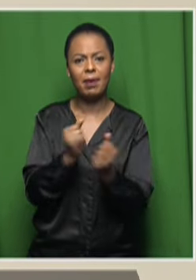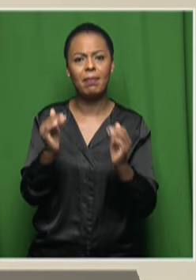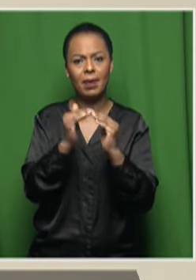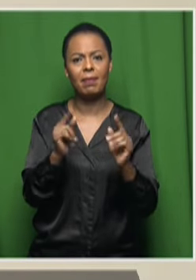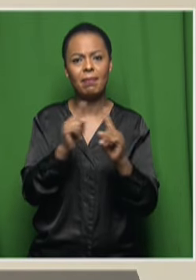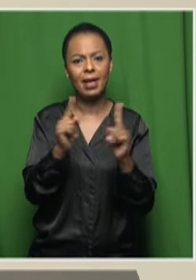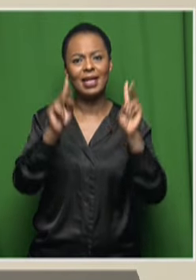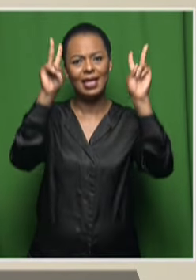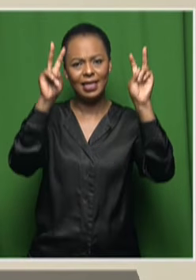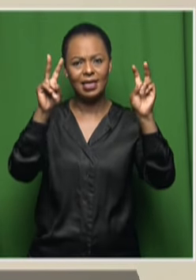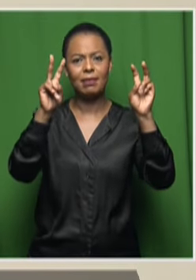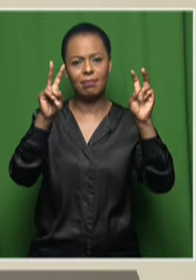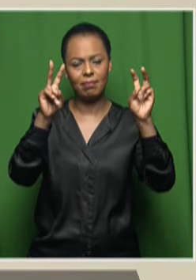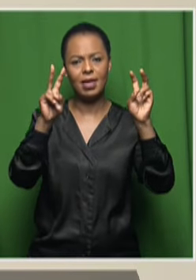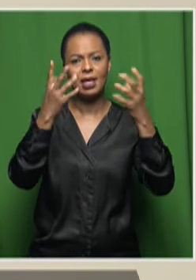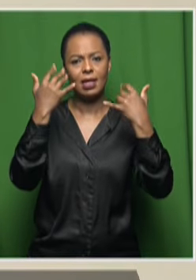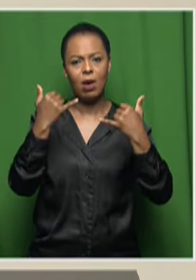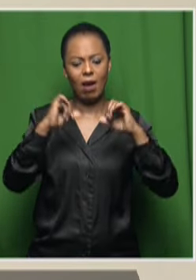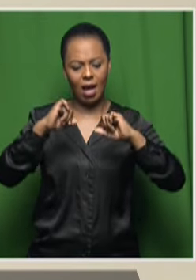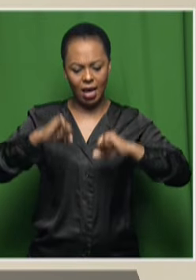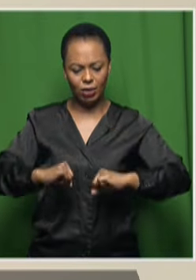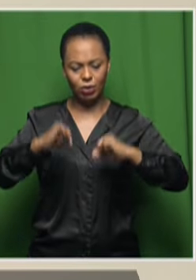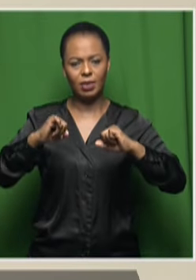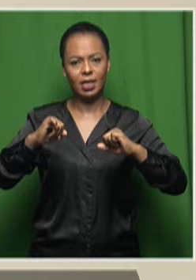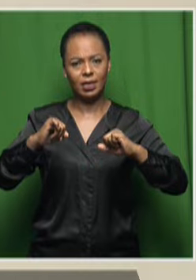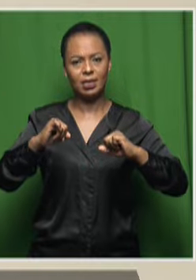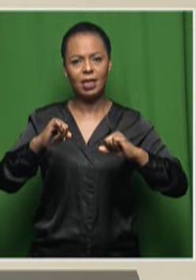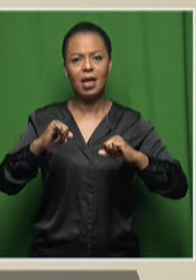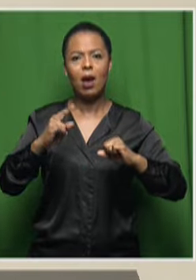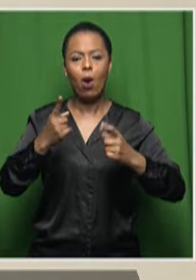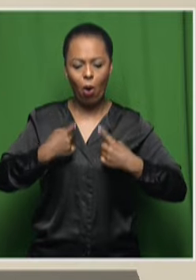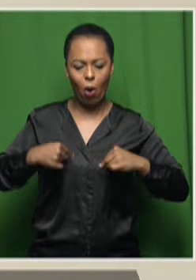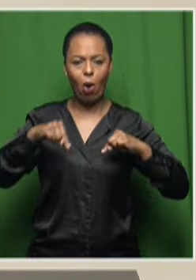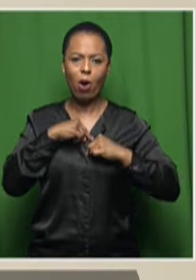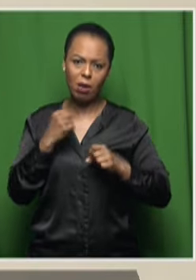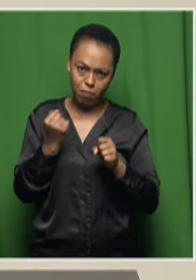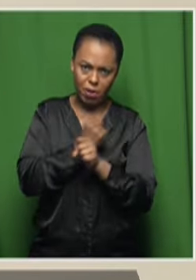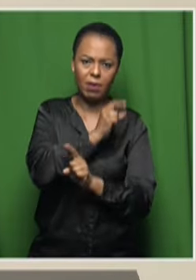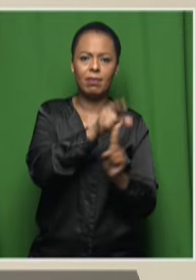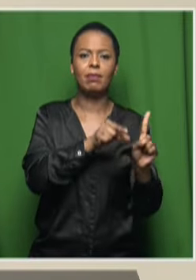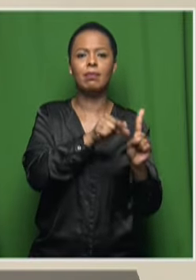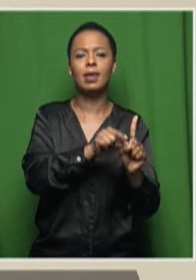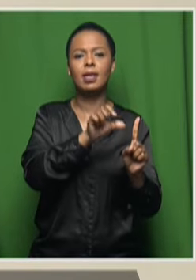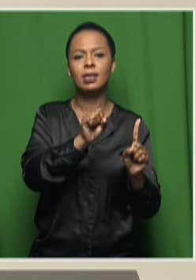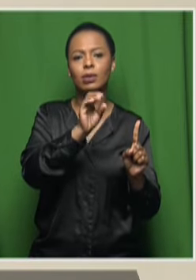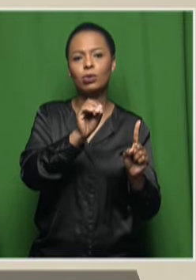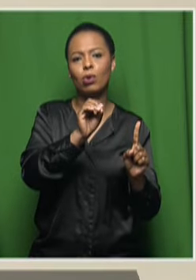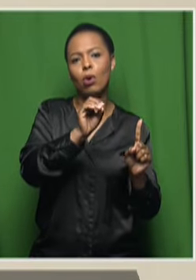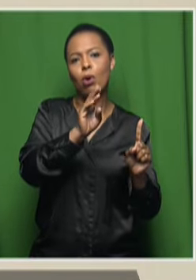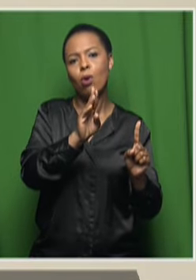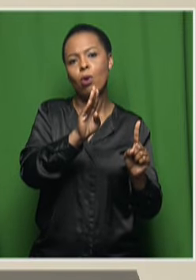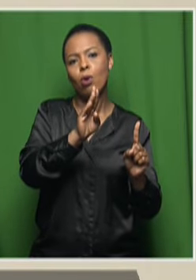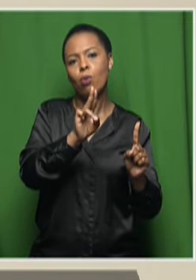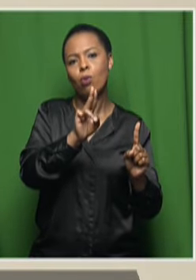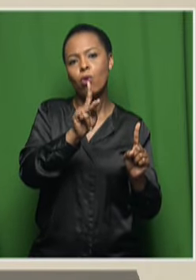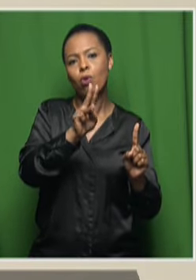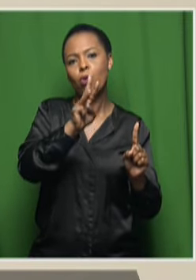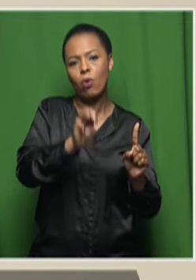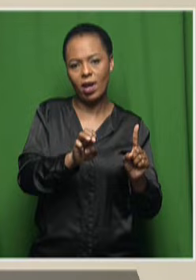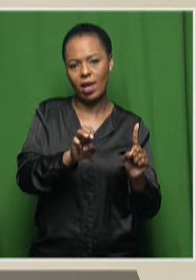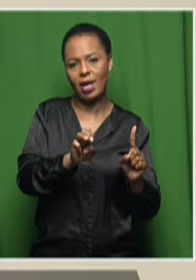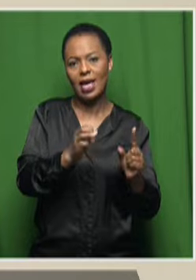let us be like Sobukwe. We believe that if we can, all of us, we would be or we could be like Sobukwe, things would